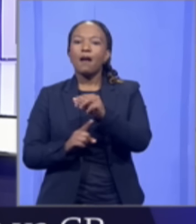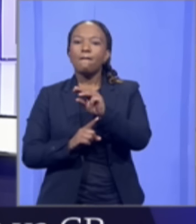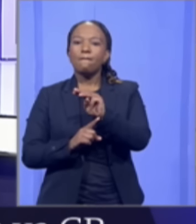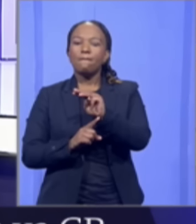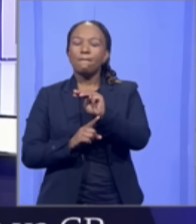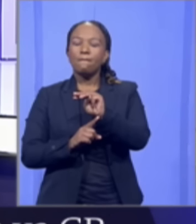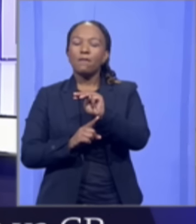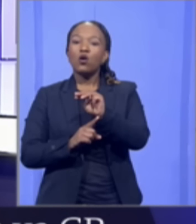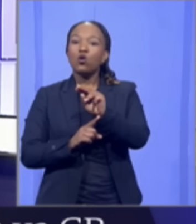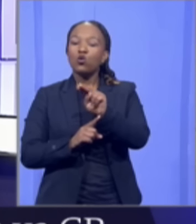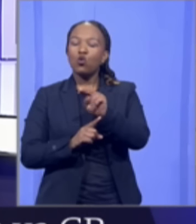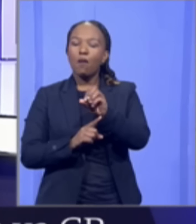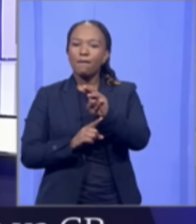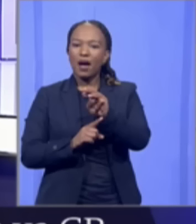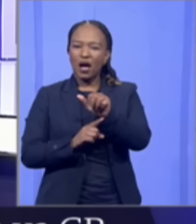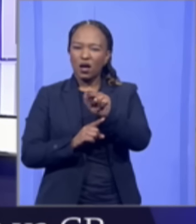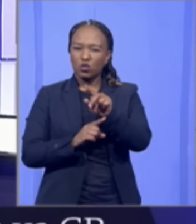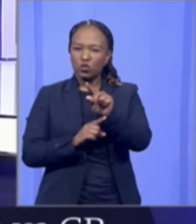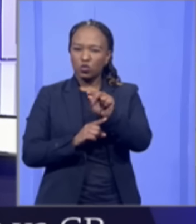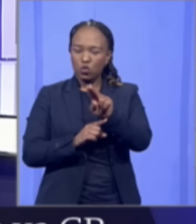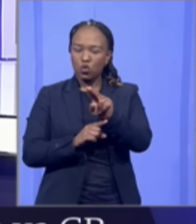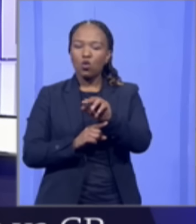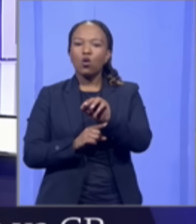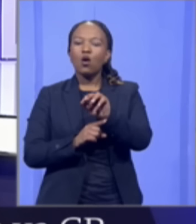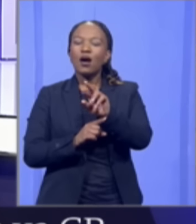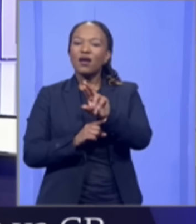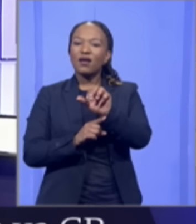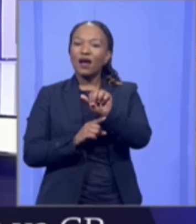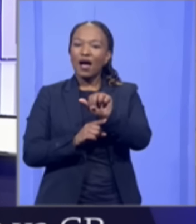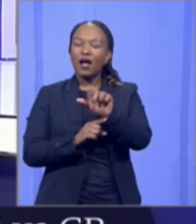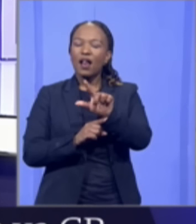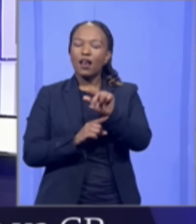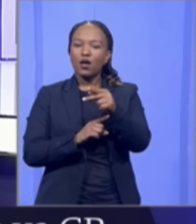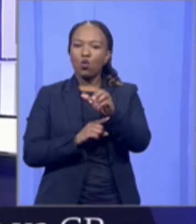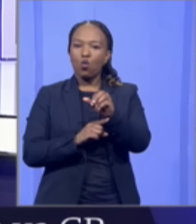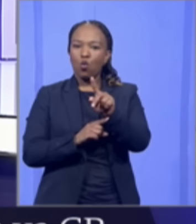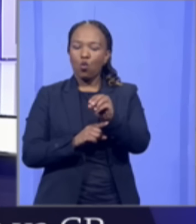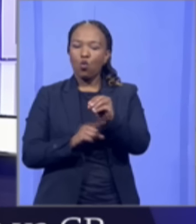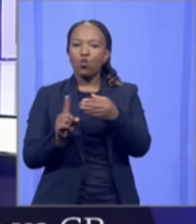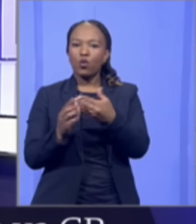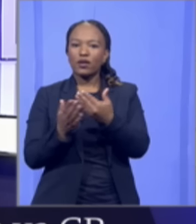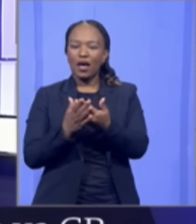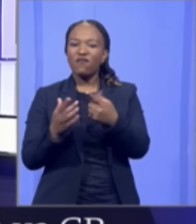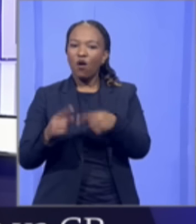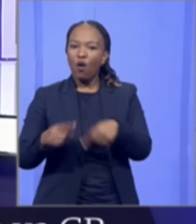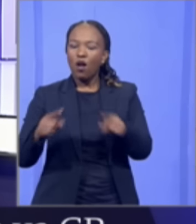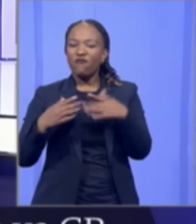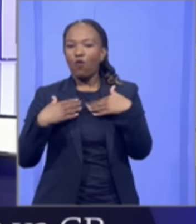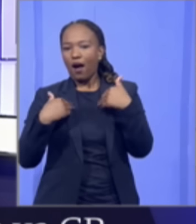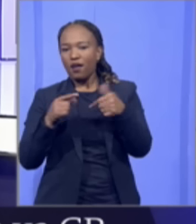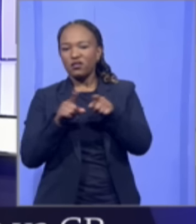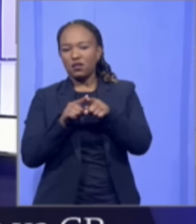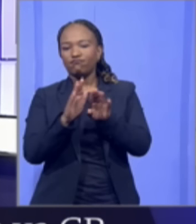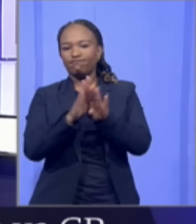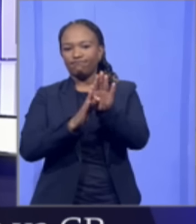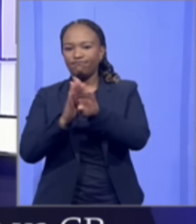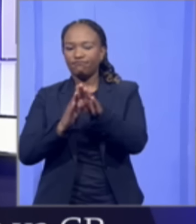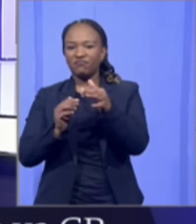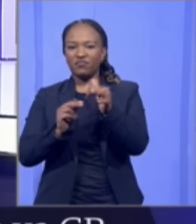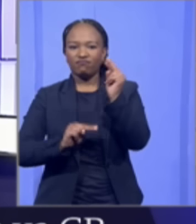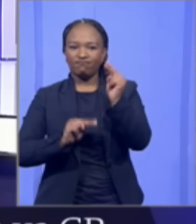ba beile pele gore province ye e be ya mathomothomo go tsebagatša le go saenela lenaneo la bosetšhaba la tša maphelo ke ka boripana tšeo re be gore le swatše